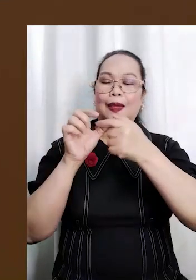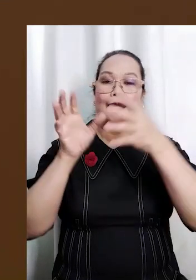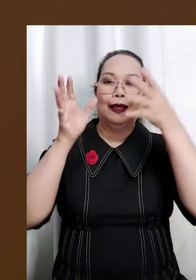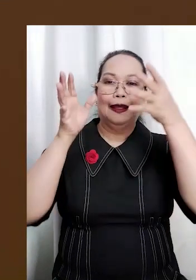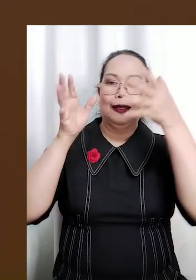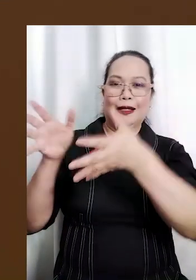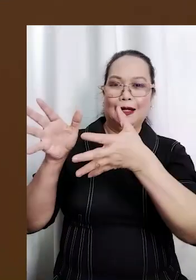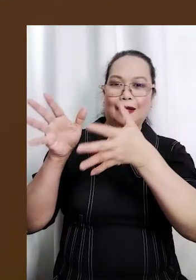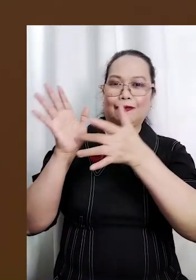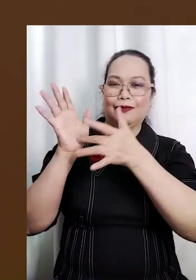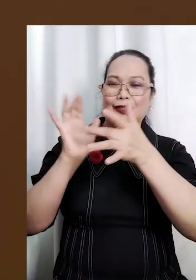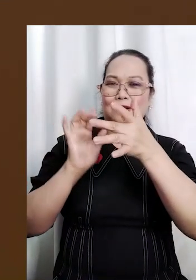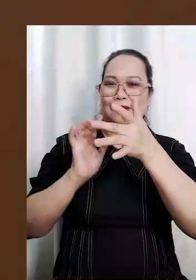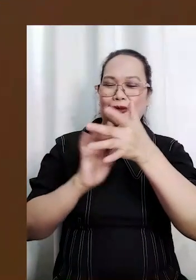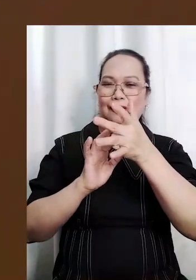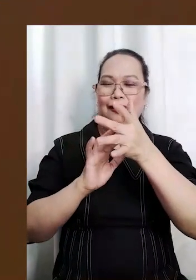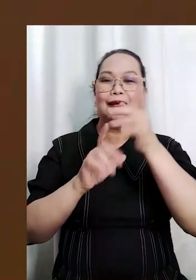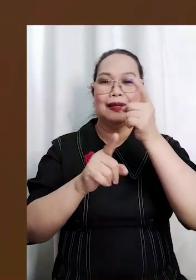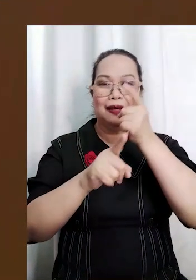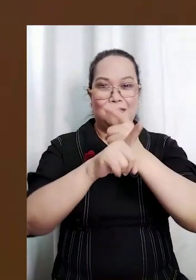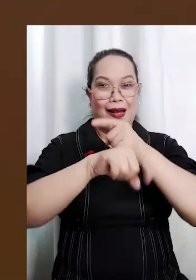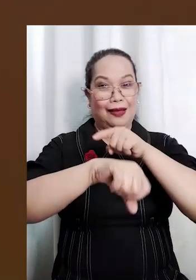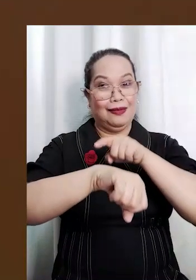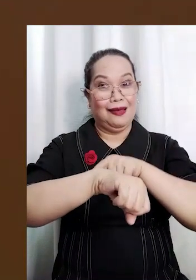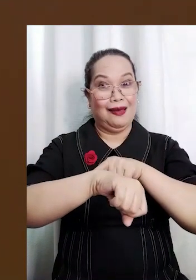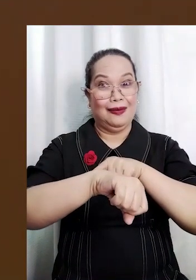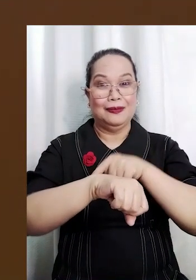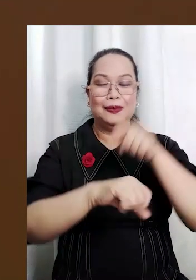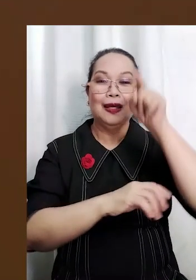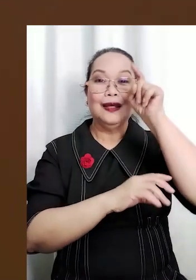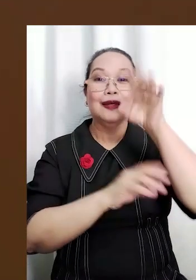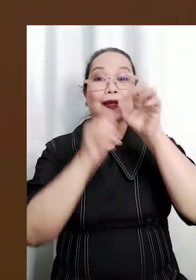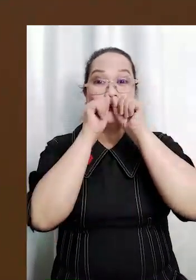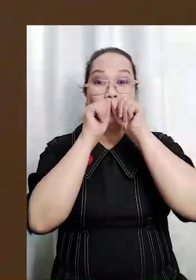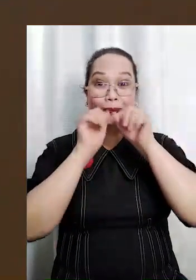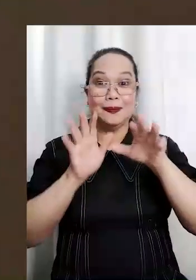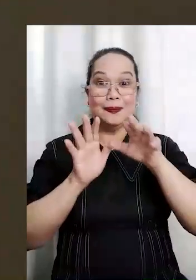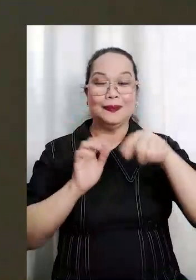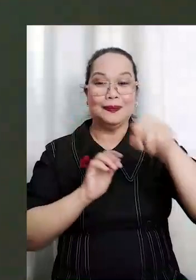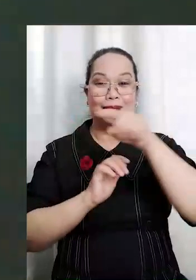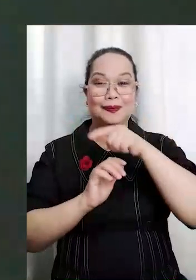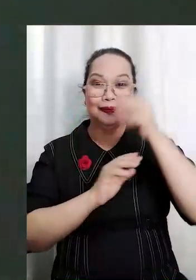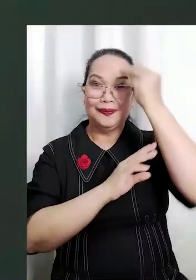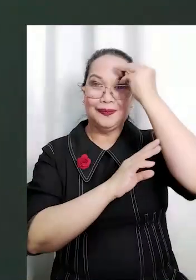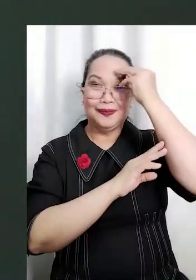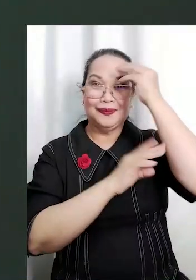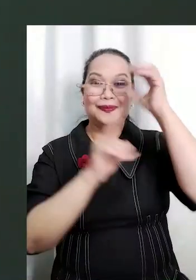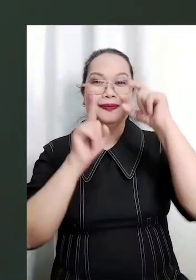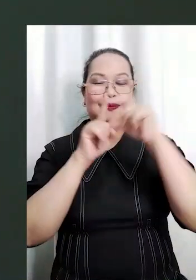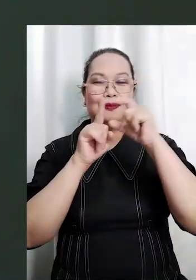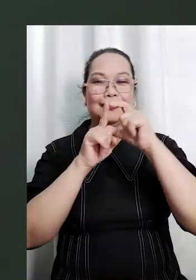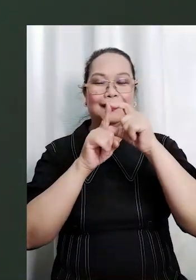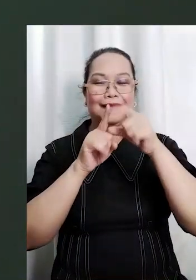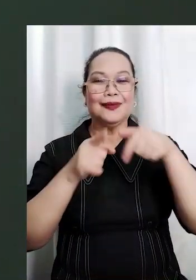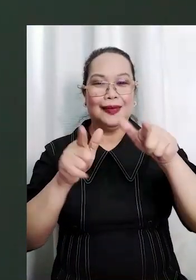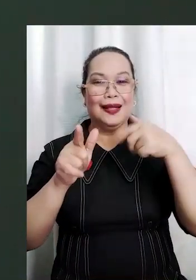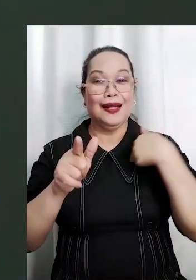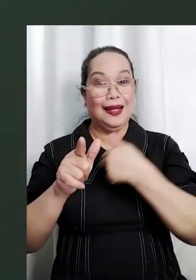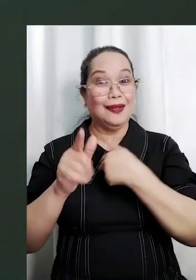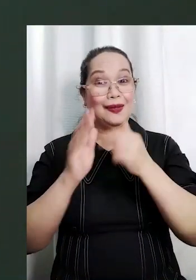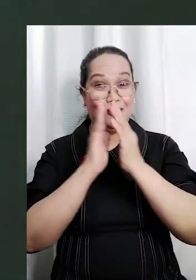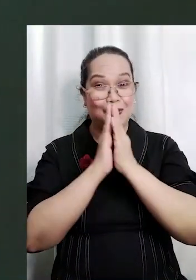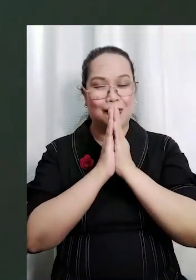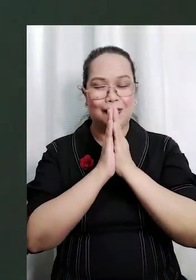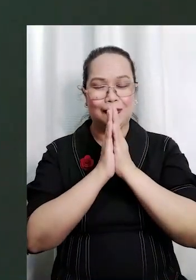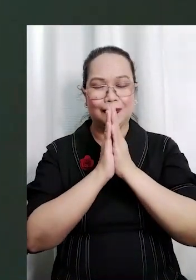left him until an opportune time. God bless us as we meditate on His word. Let us